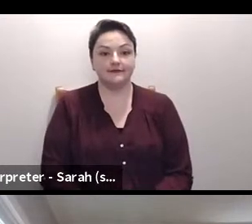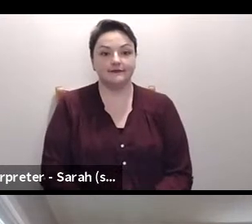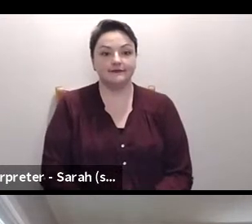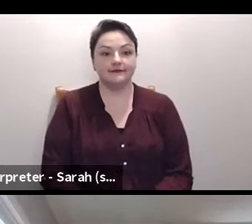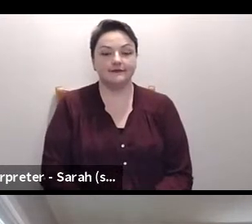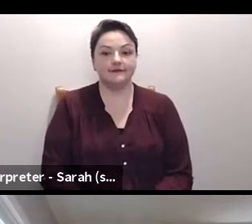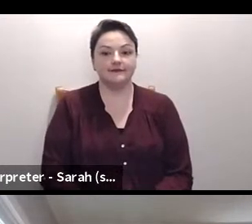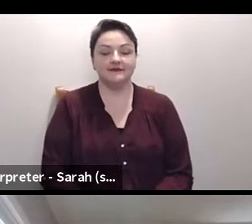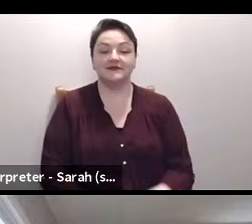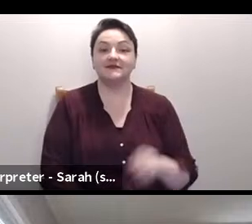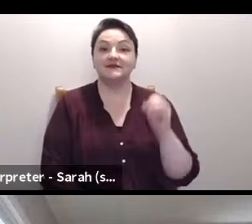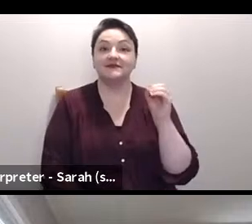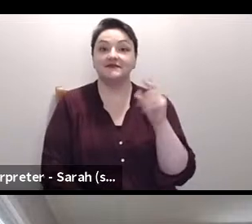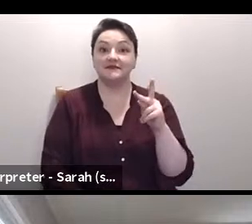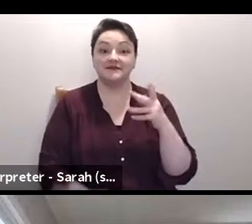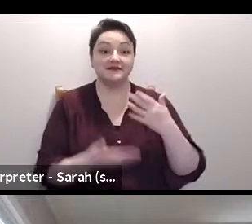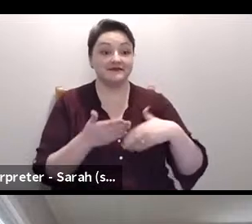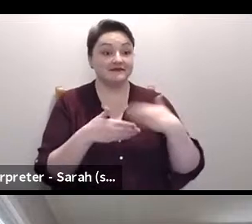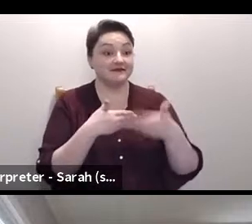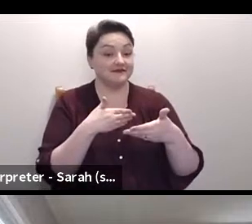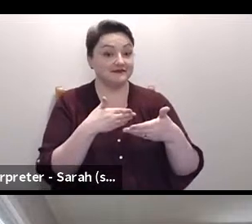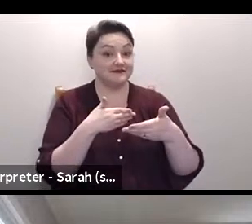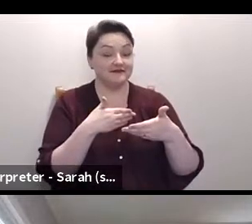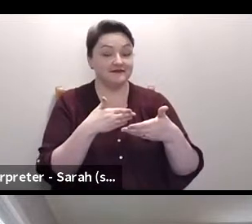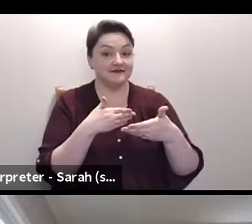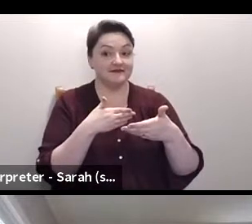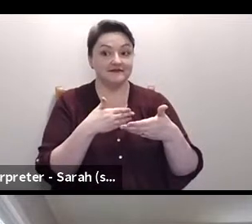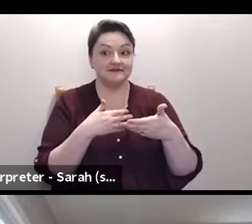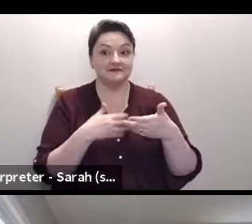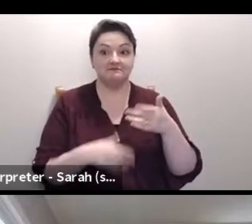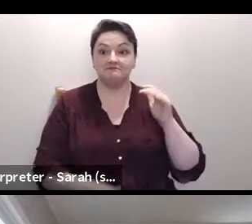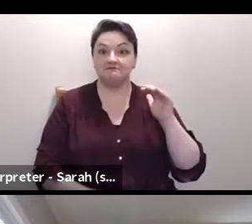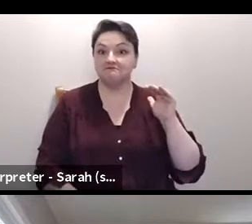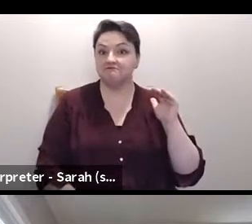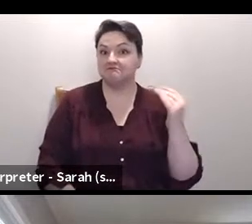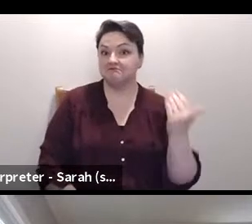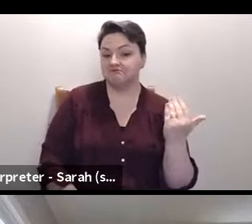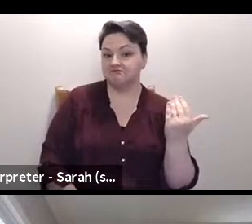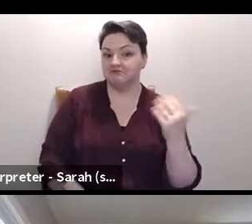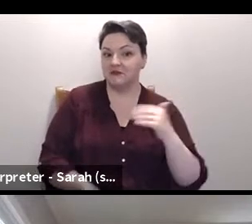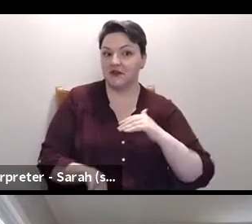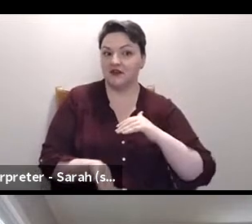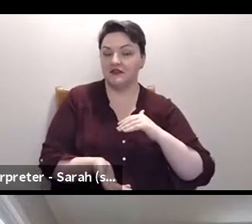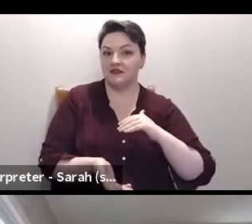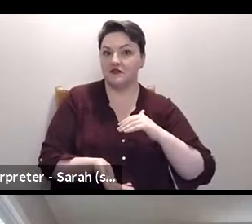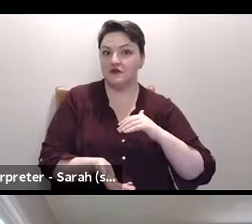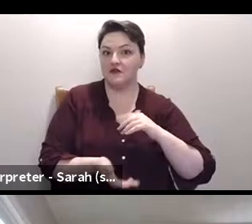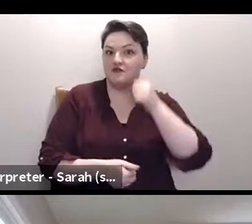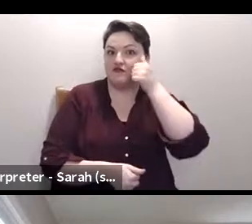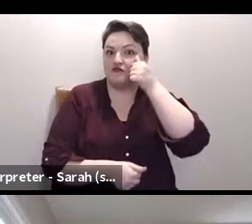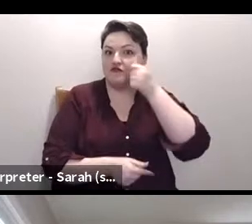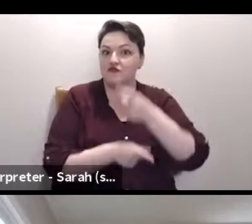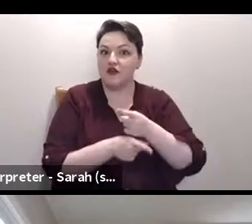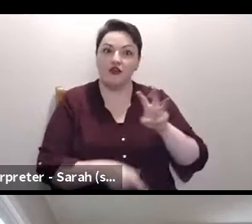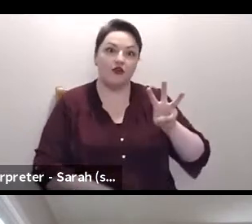Okay, so next up, it doesn't look as though we have Brother Wajdi here tonight, and so